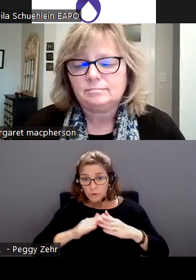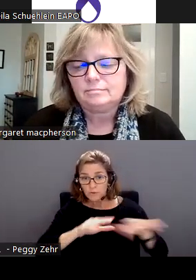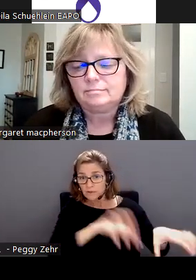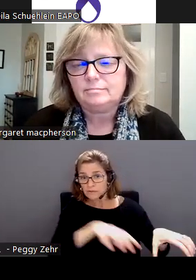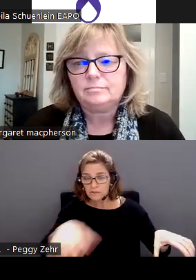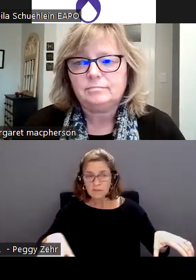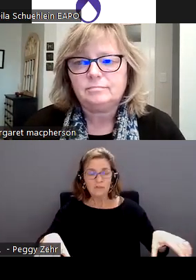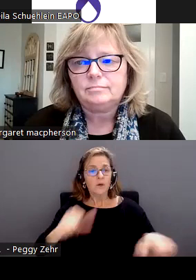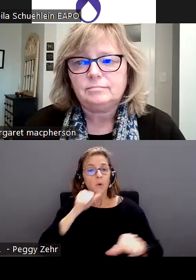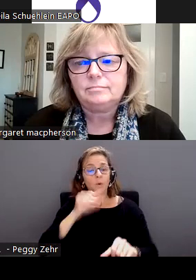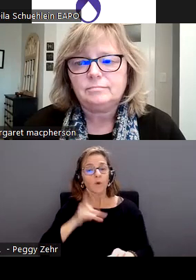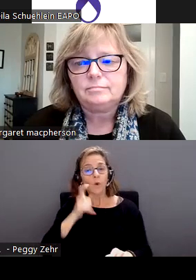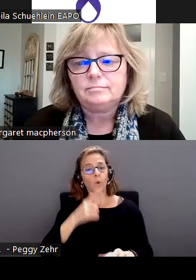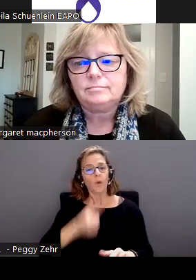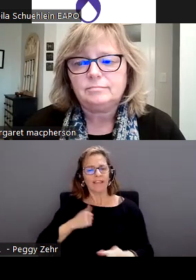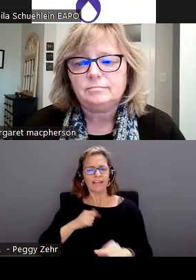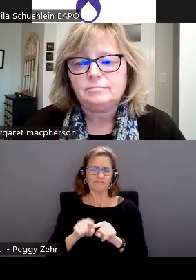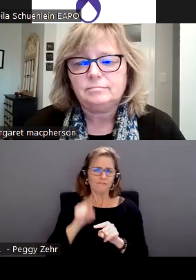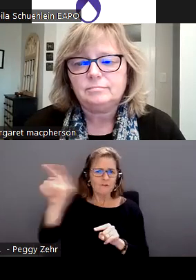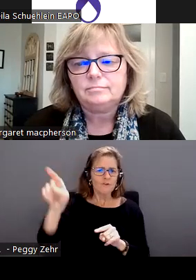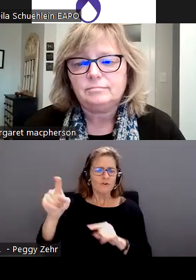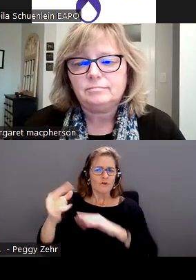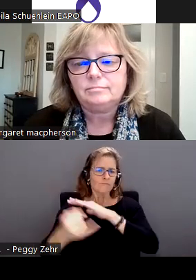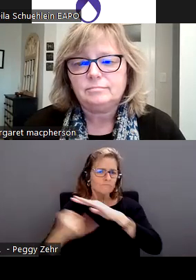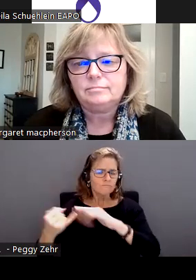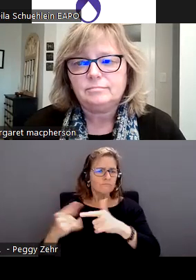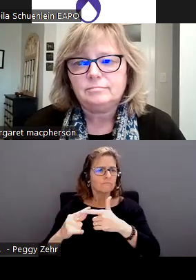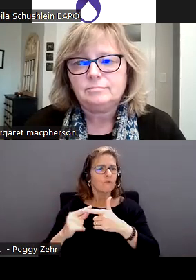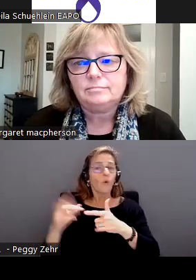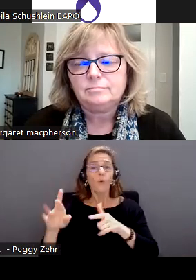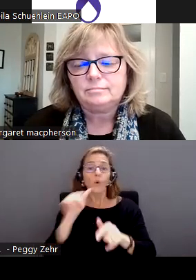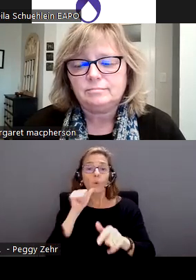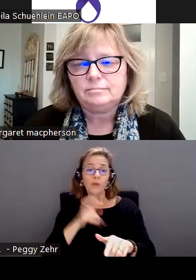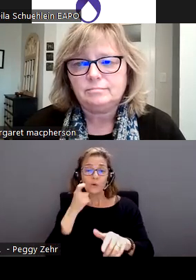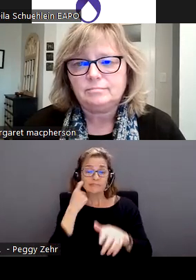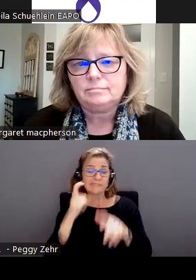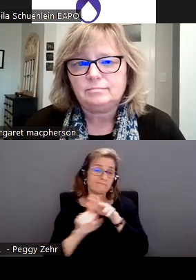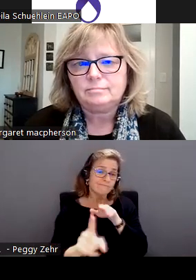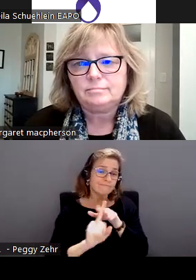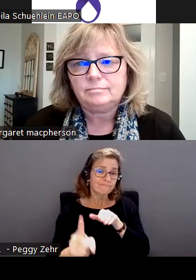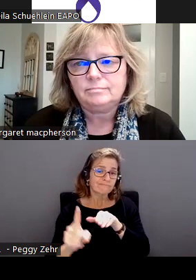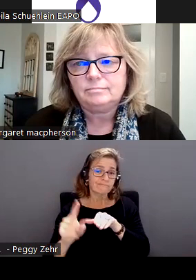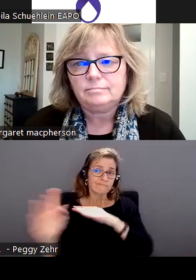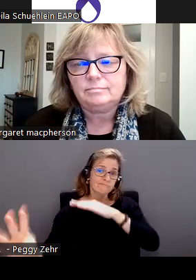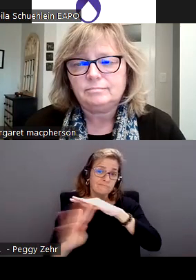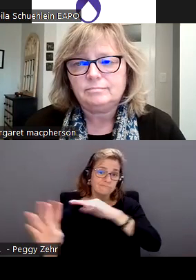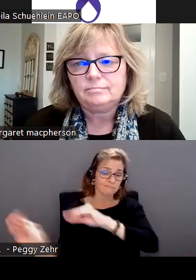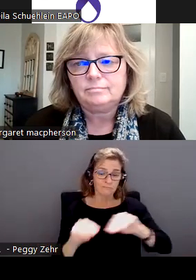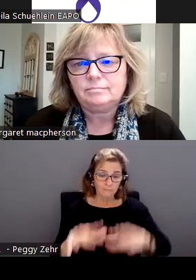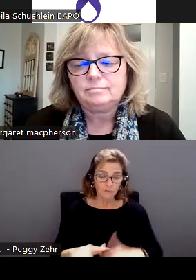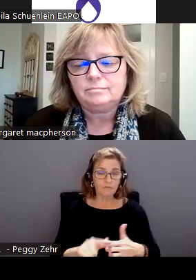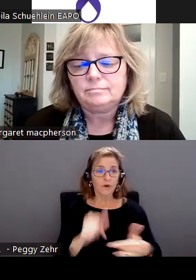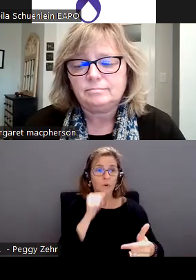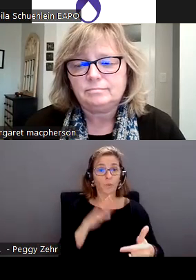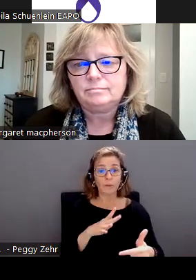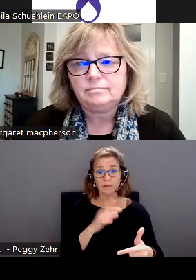women who live in rural and remote areas, refugee and immigrant women, women living with disability, and